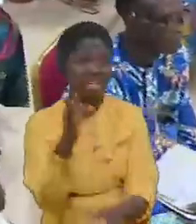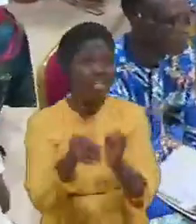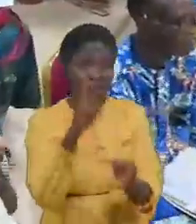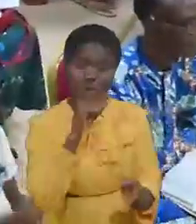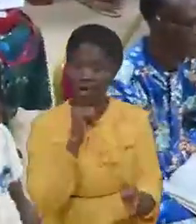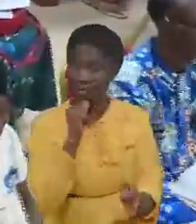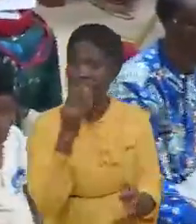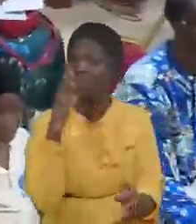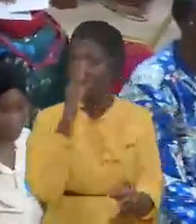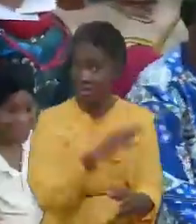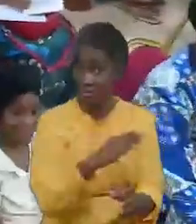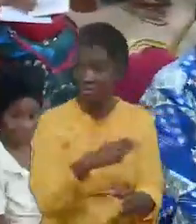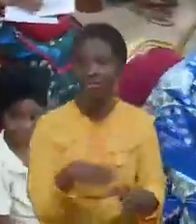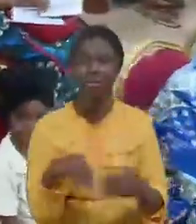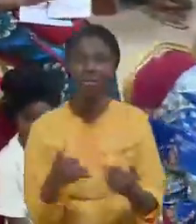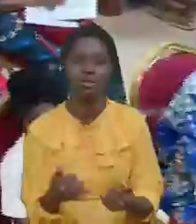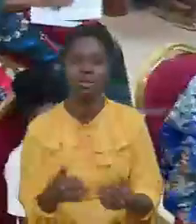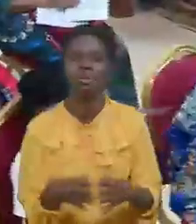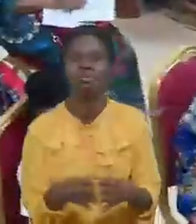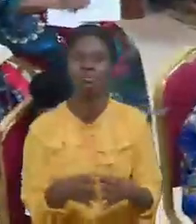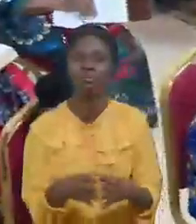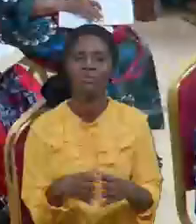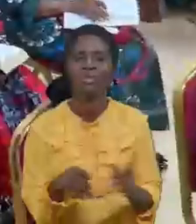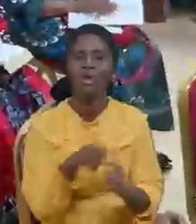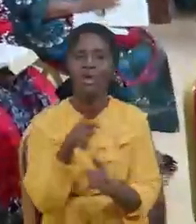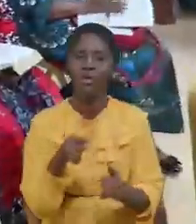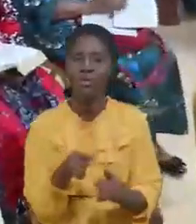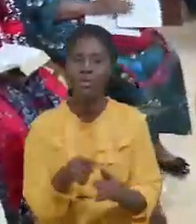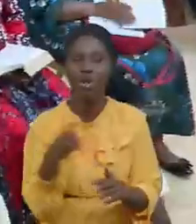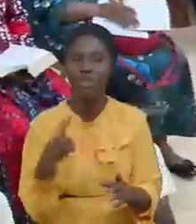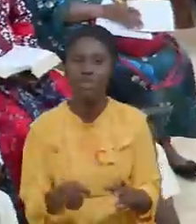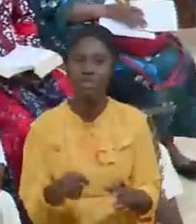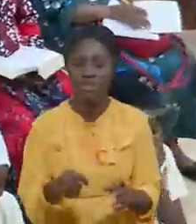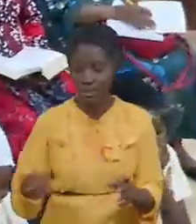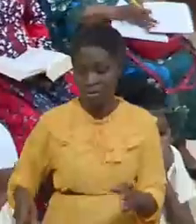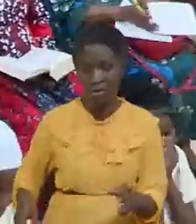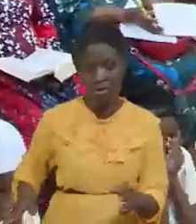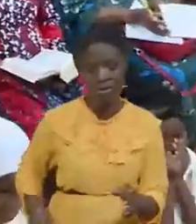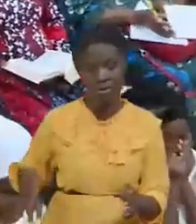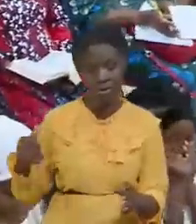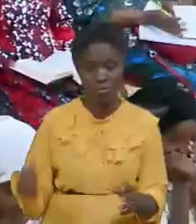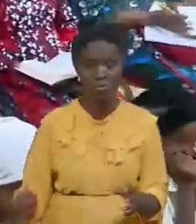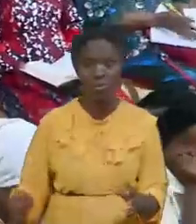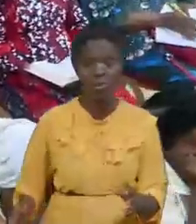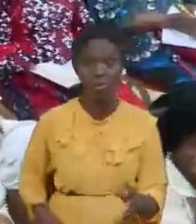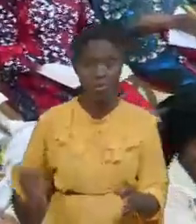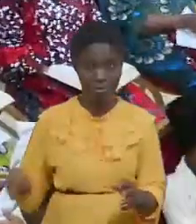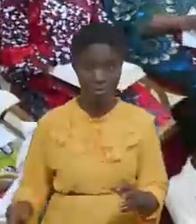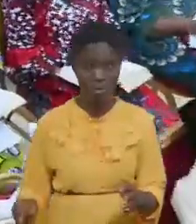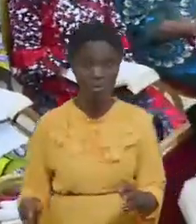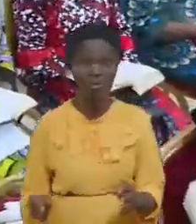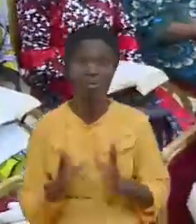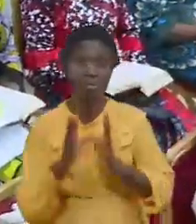evil, now, when a dog barks, that doesn't influence you. Don't